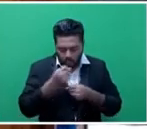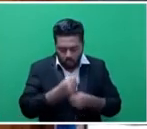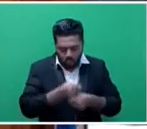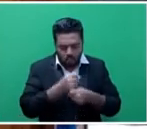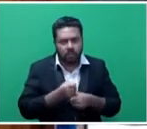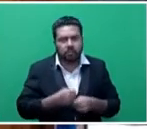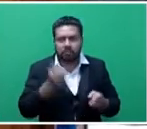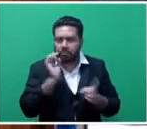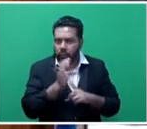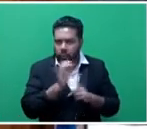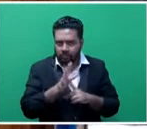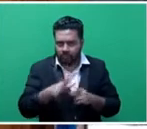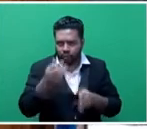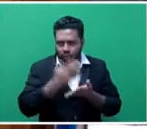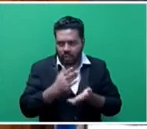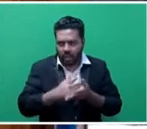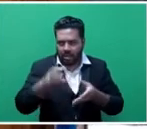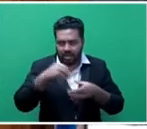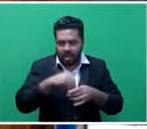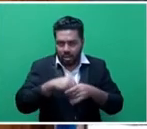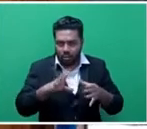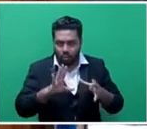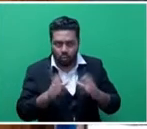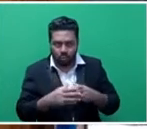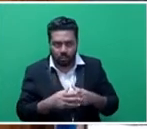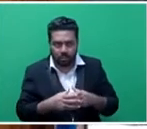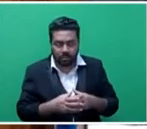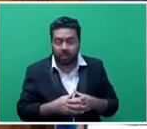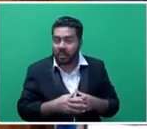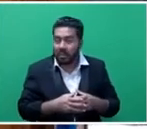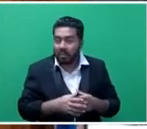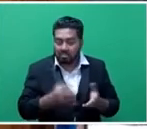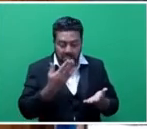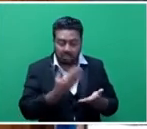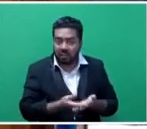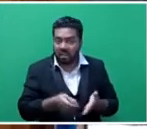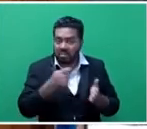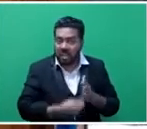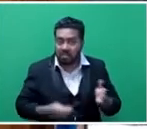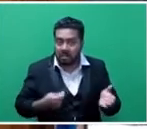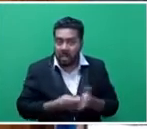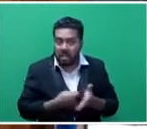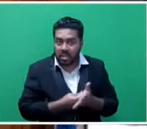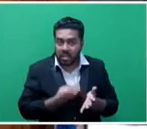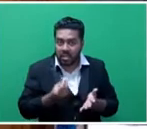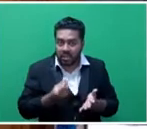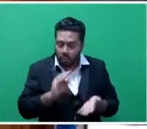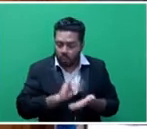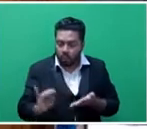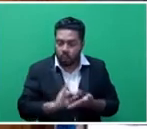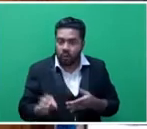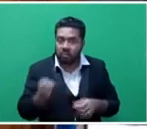or significant shareholding in these entities, Mr. Speaker, sir. The fact that taxpayer funds allocated to these entities in the form of